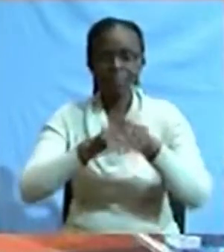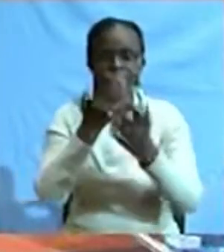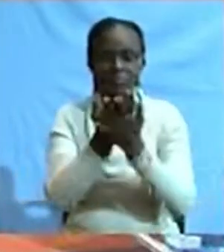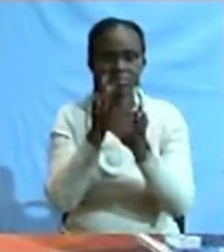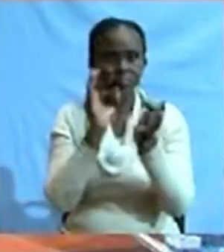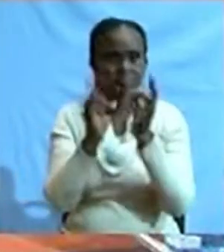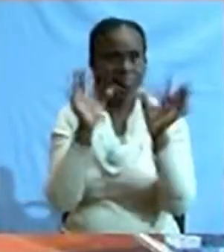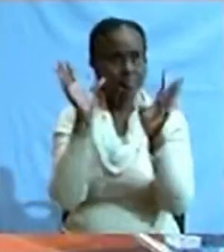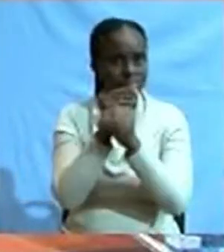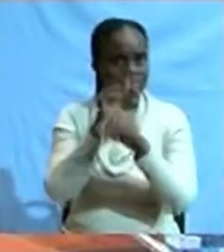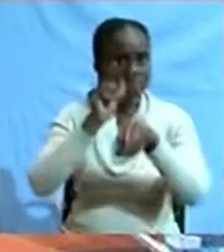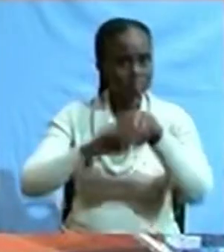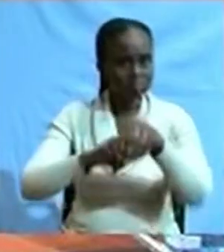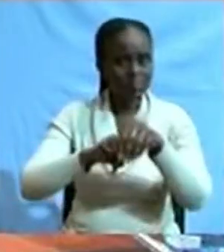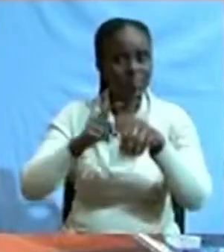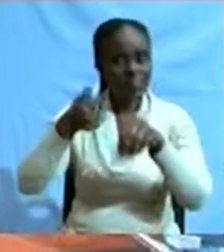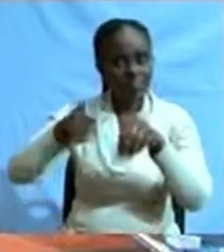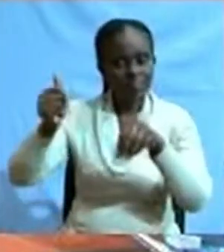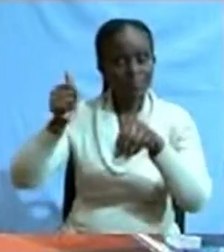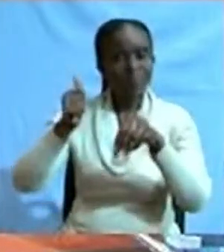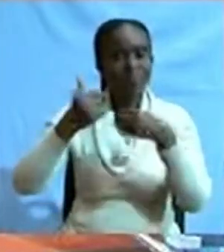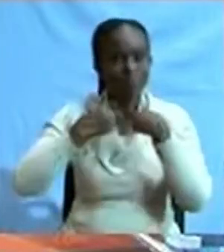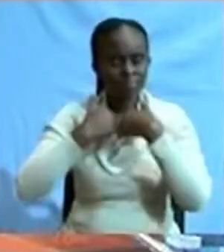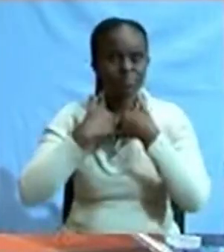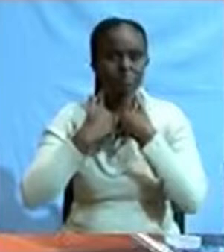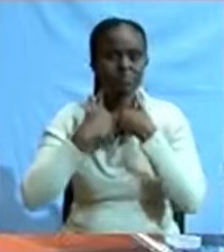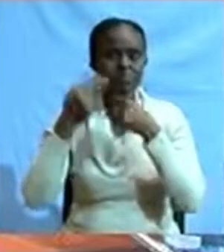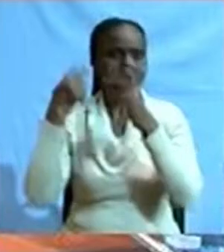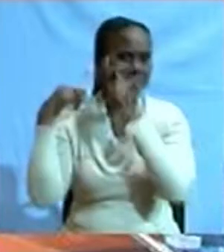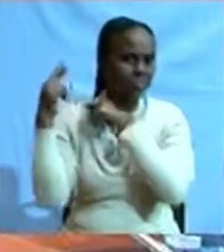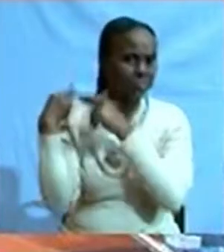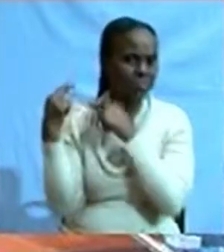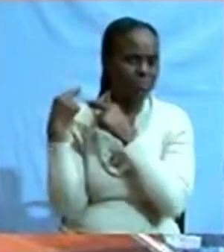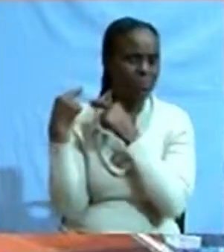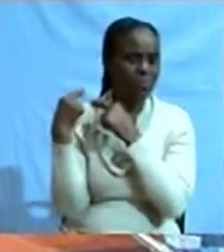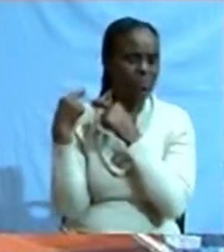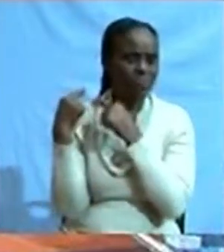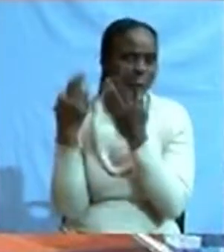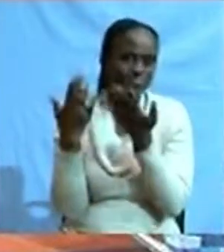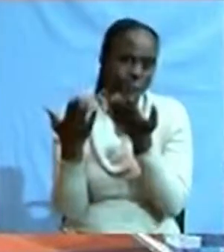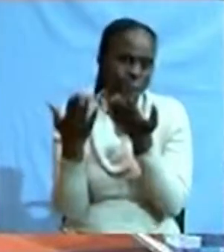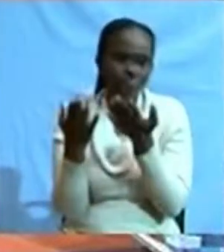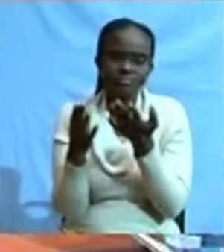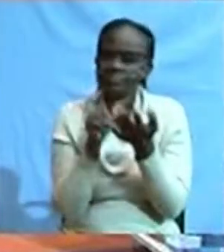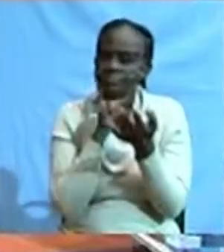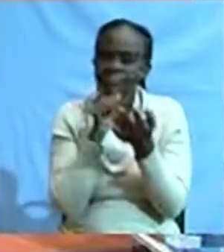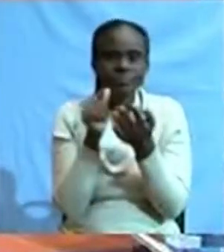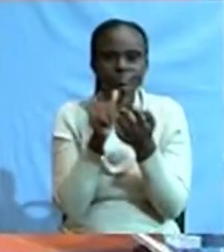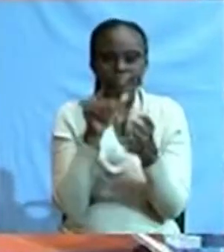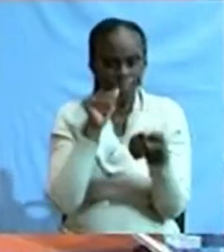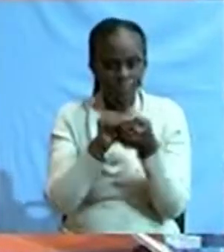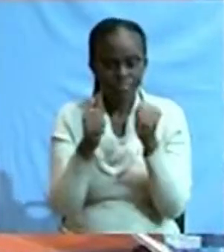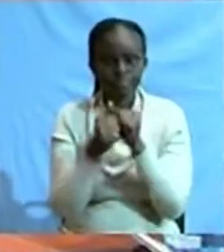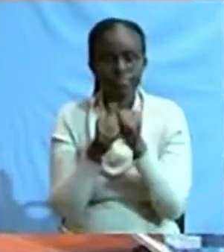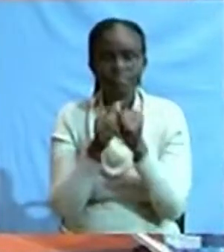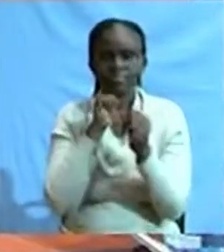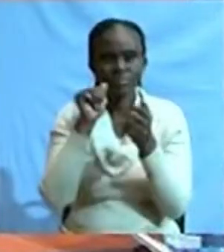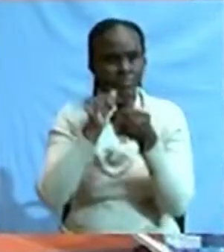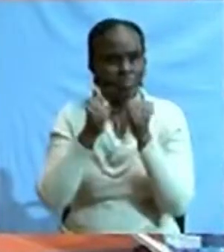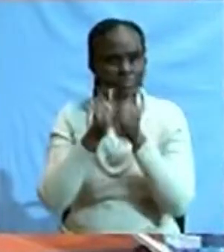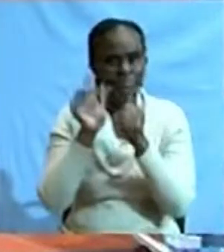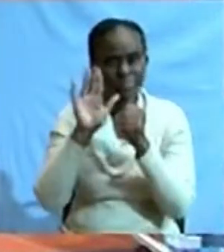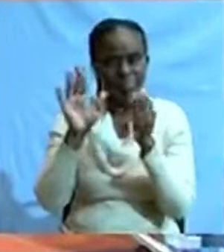missed that chance of them having them reviewed, then it's not the problem of the